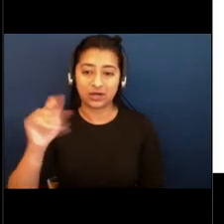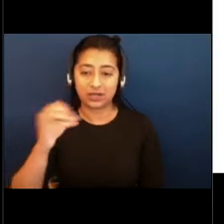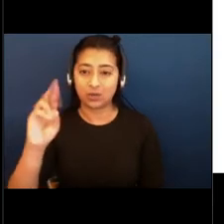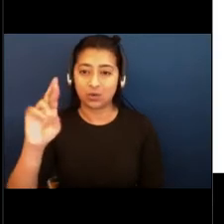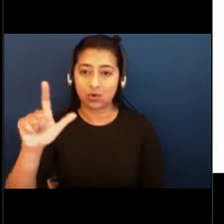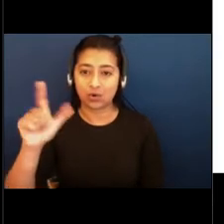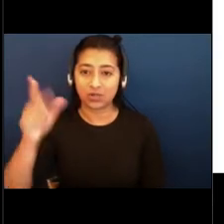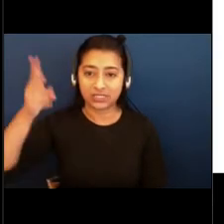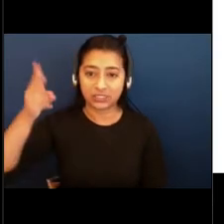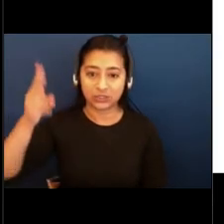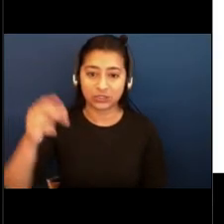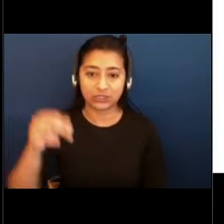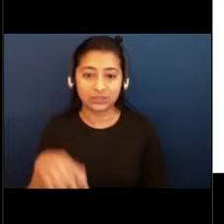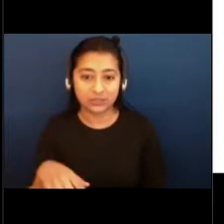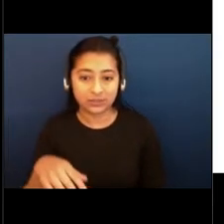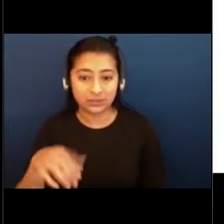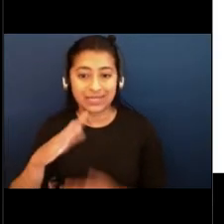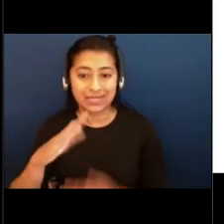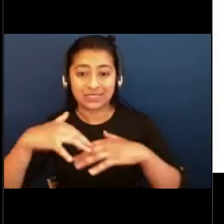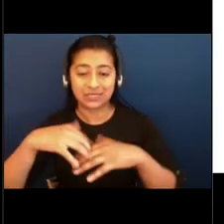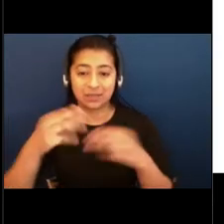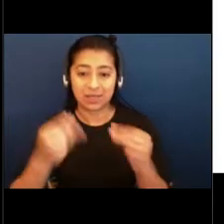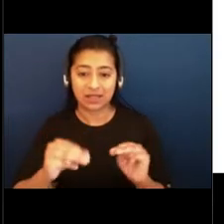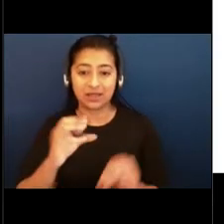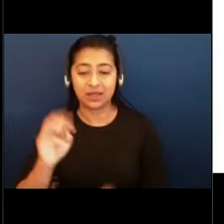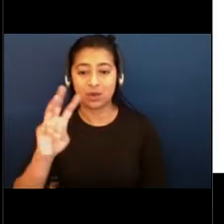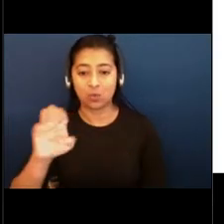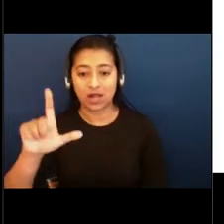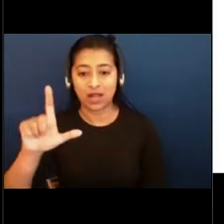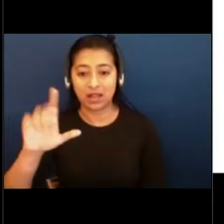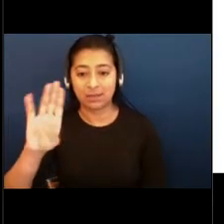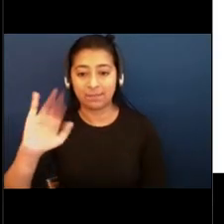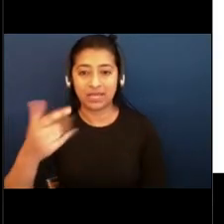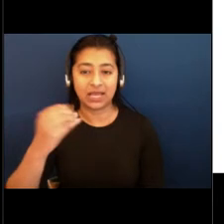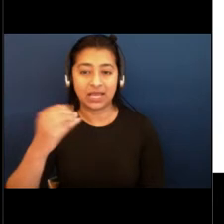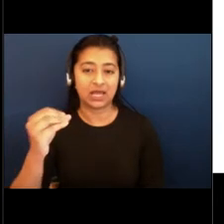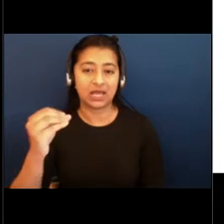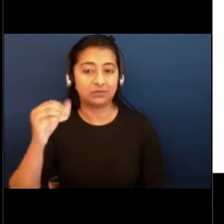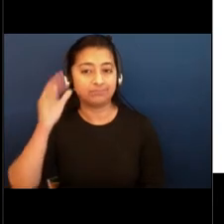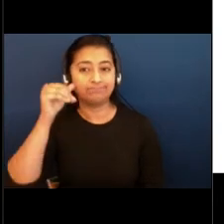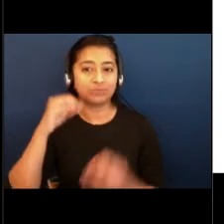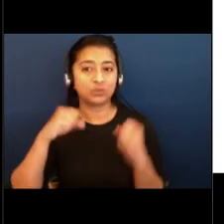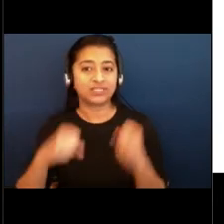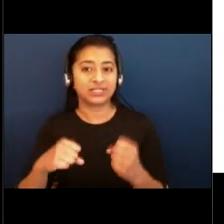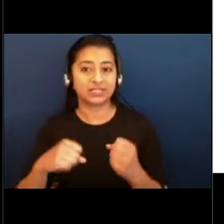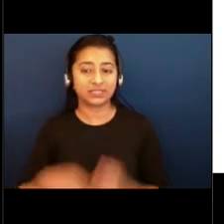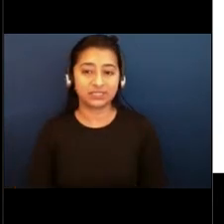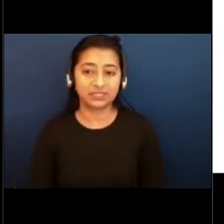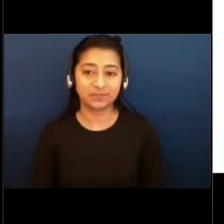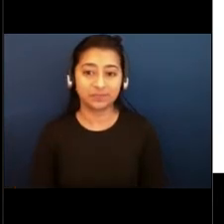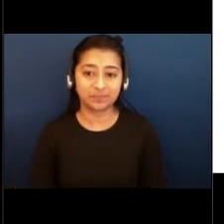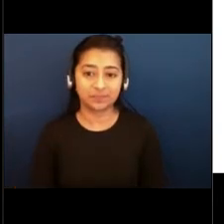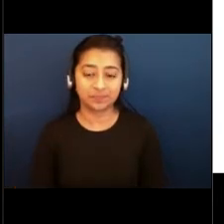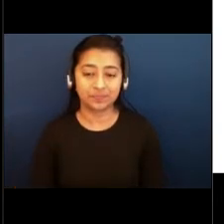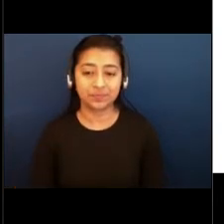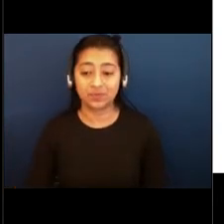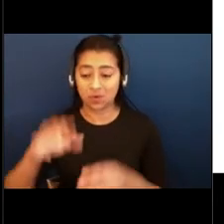well-being and resilience. So again, a broad umbrella that is falling under that